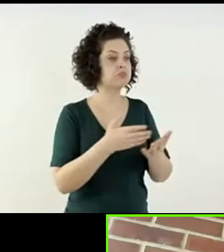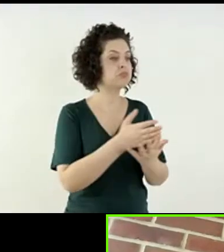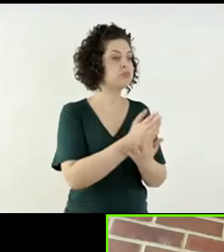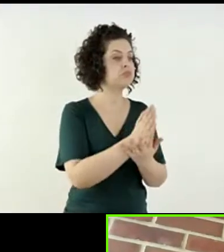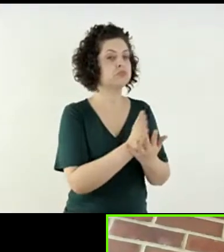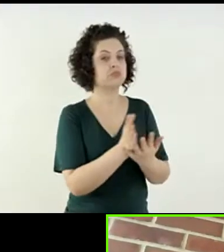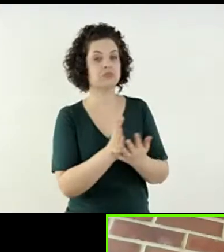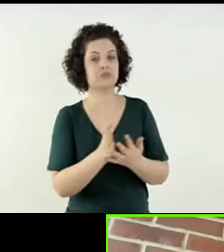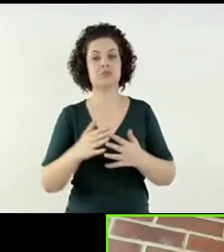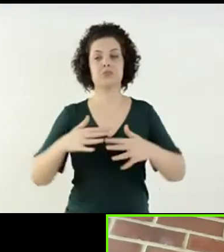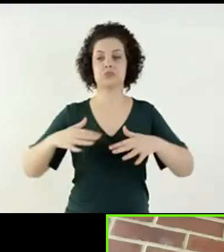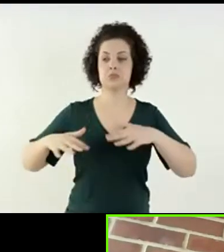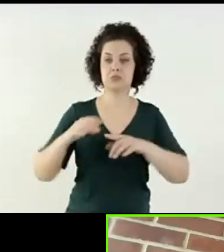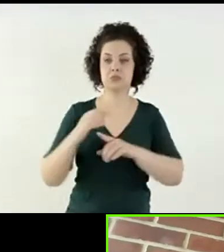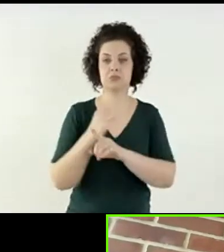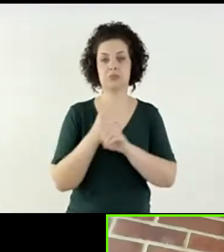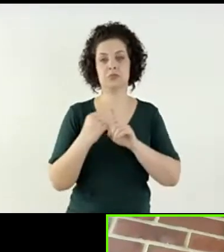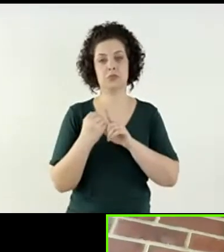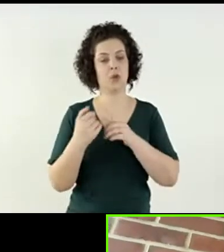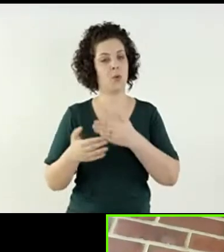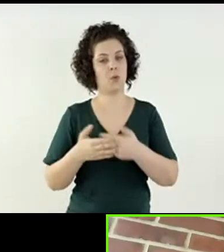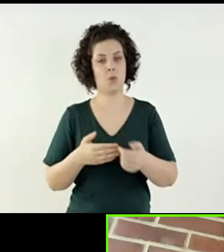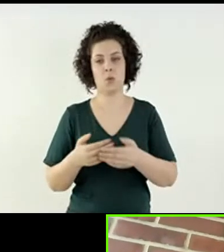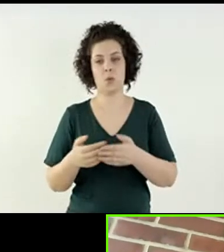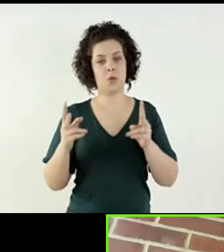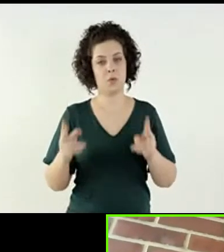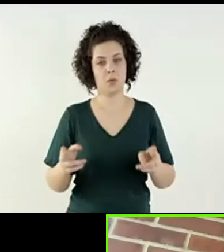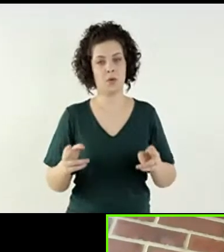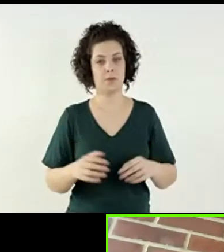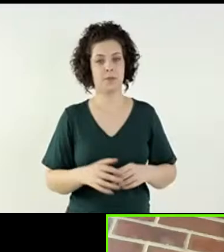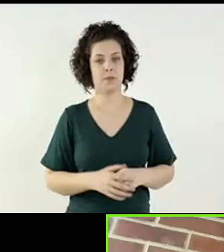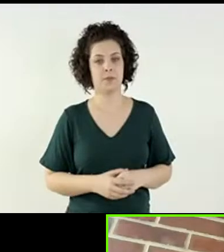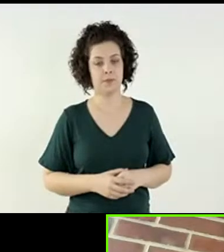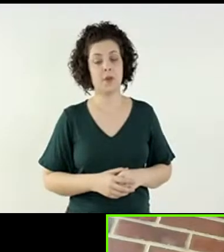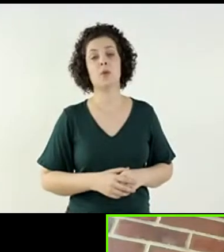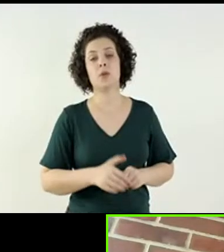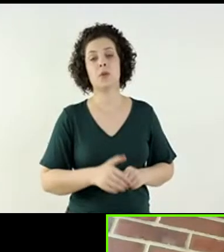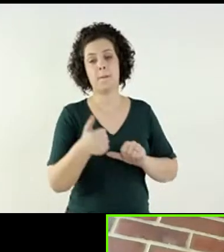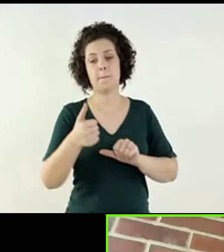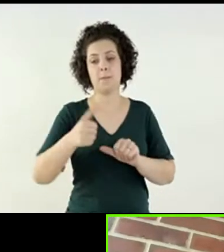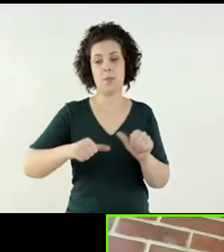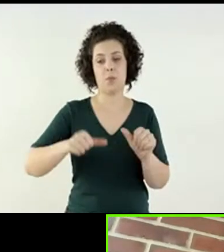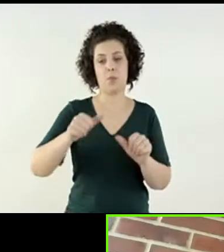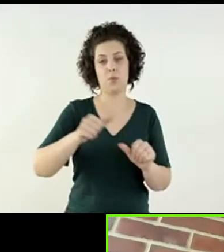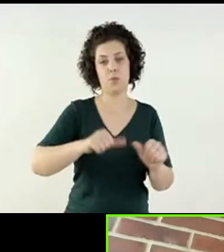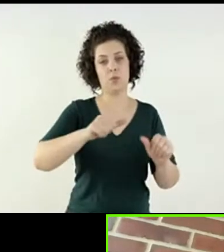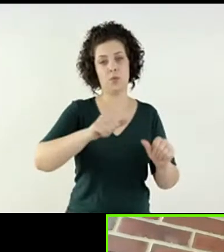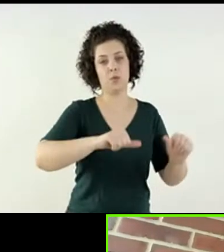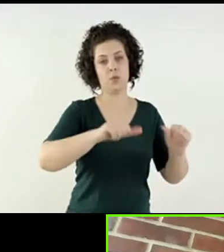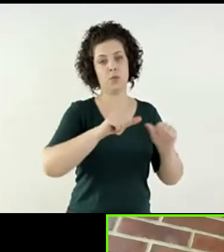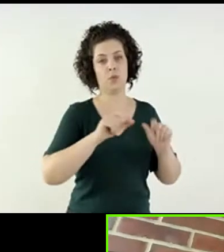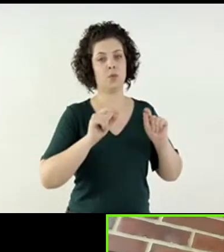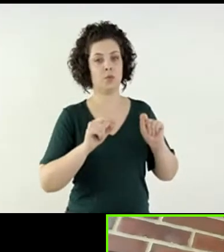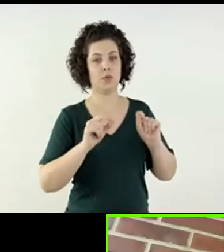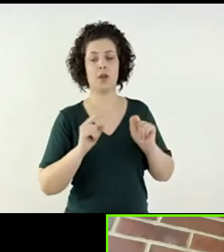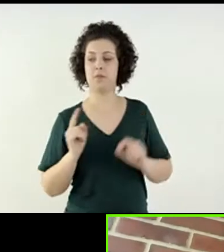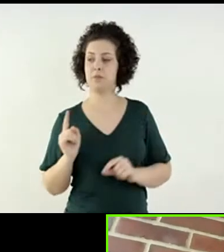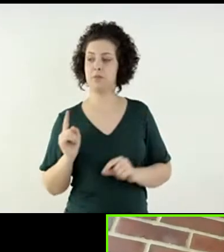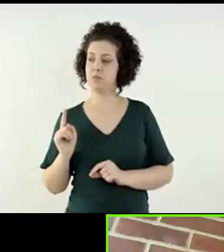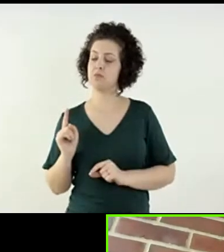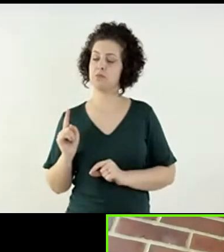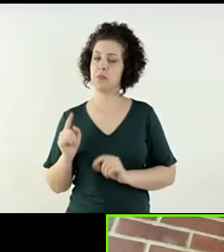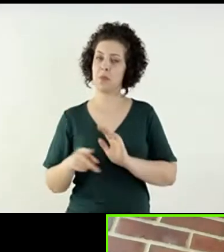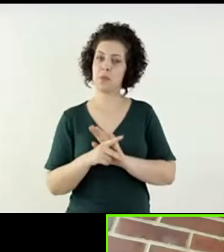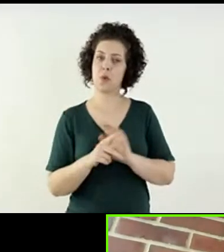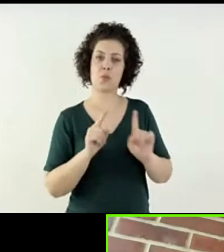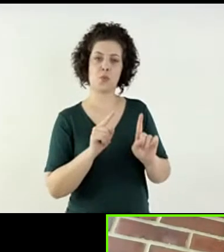social, you know, axioms change and revolt against themselves, you know, and it is incumbent upon us to